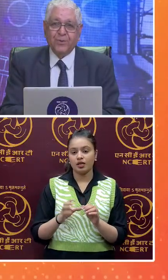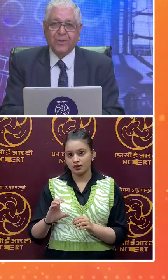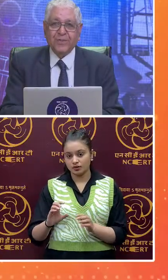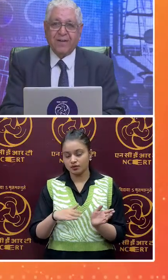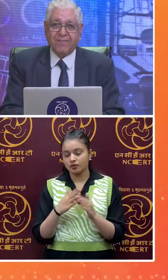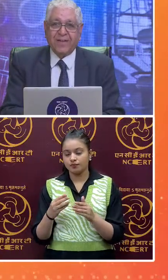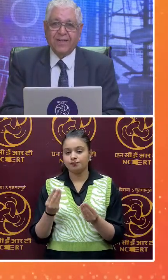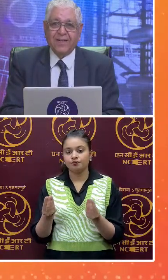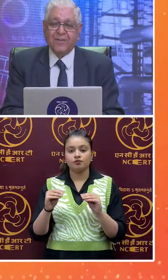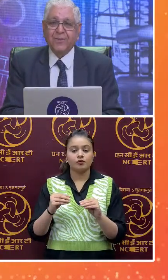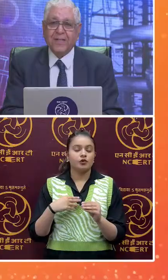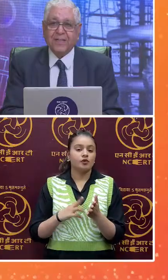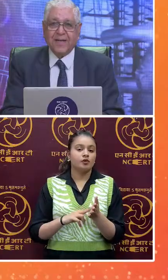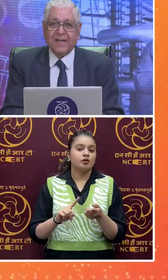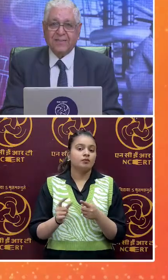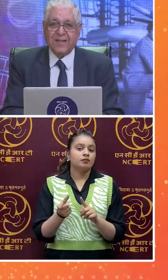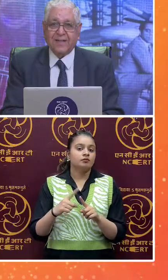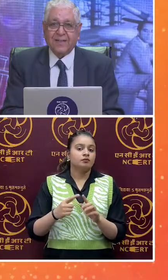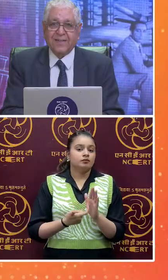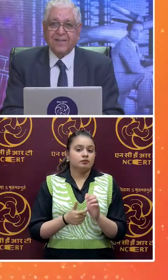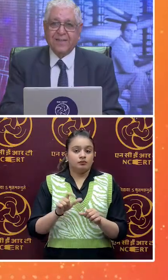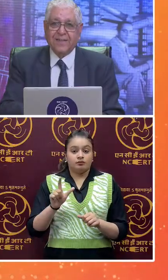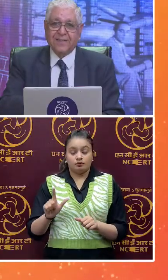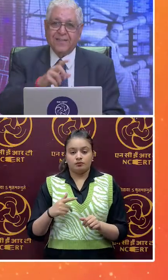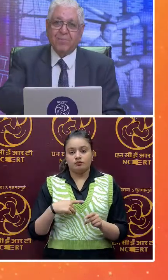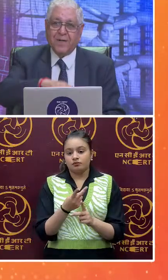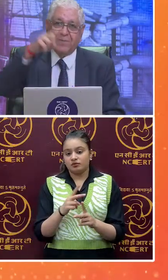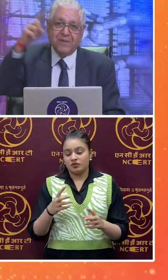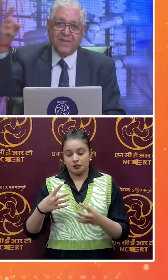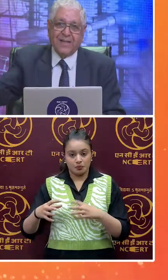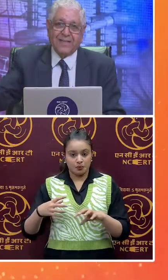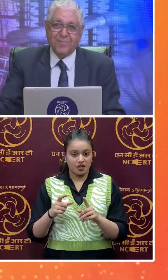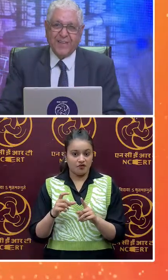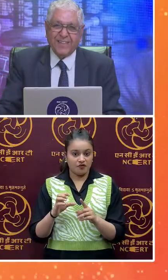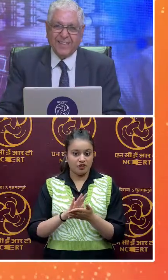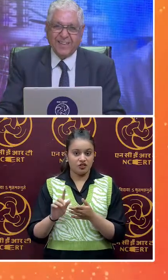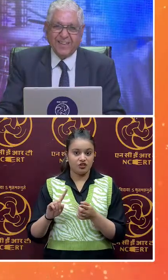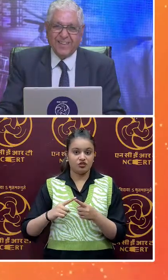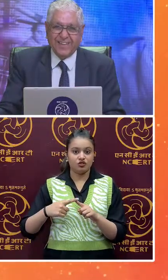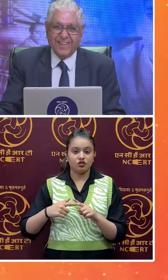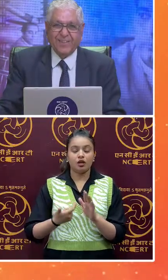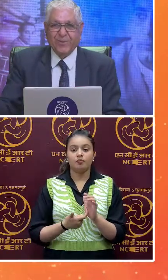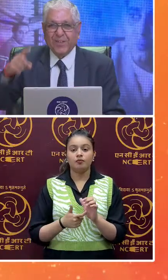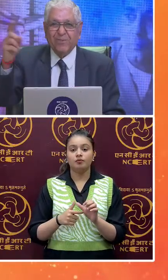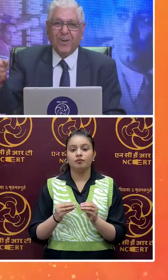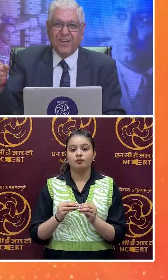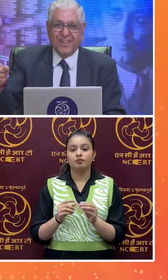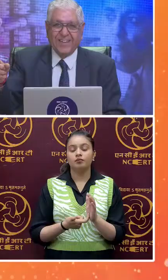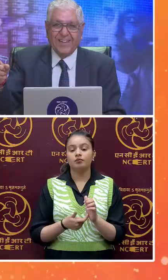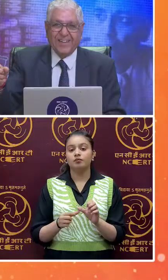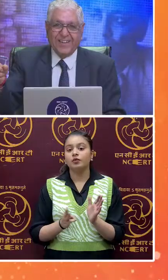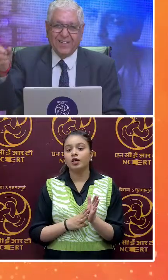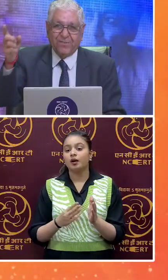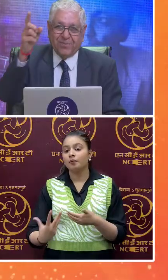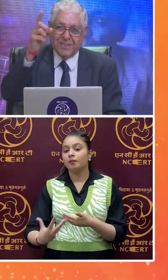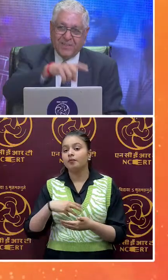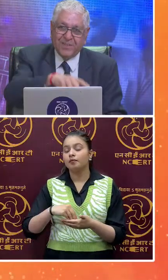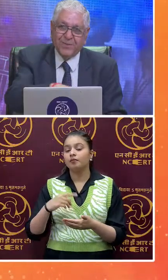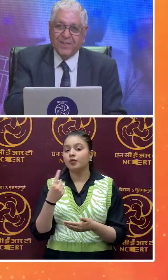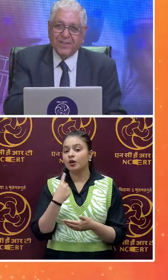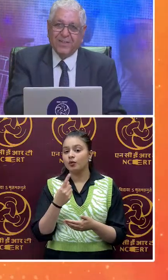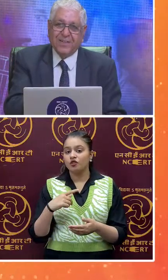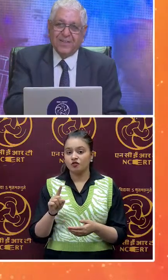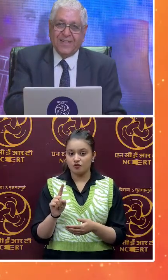do neutron scattering using the Cyrus reactor. Chidambaram is the next PSA. He was involved in the